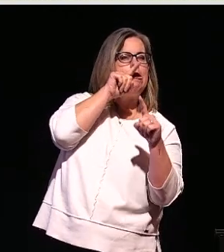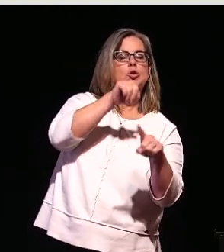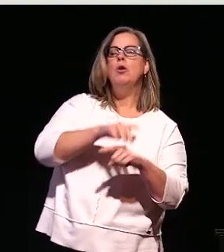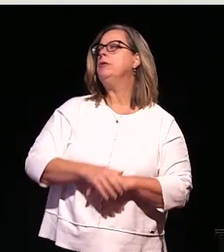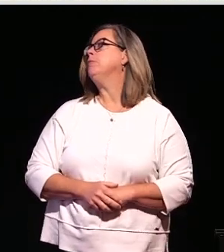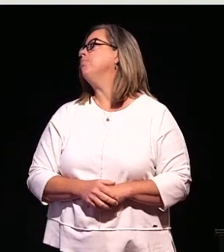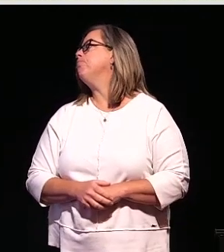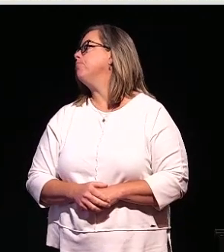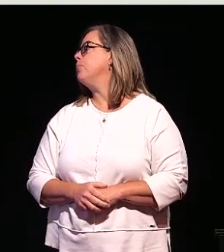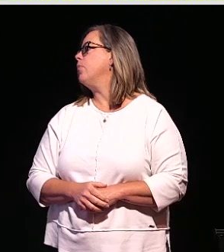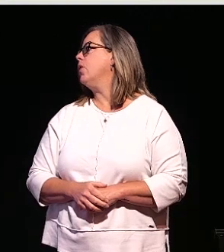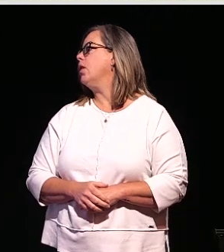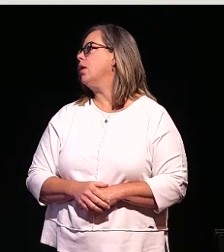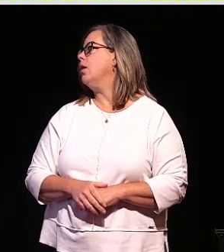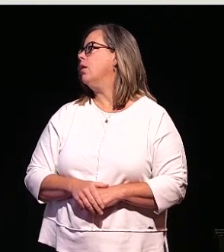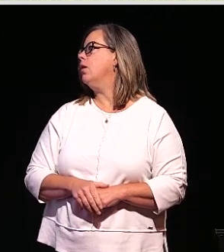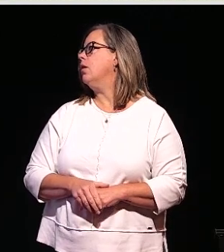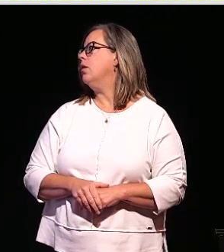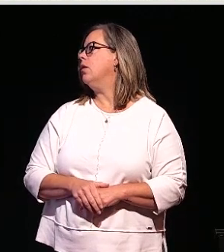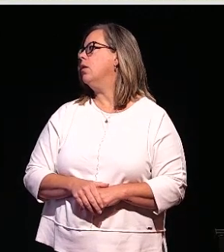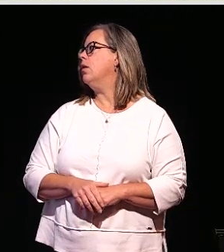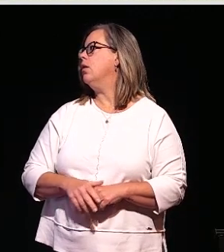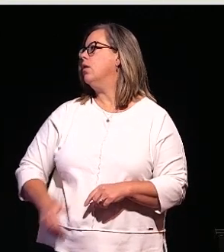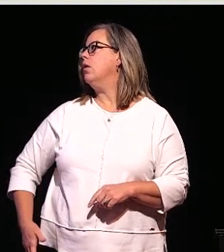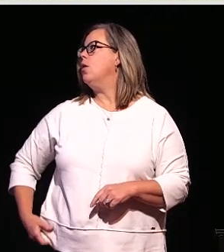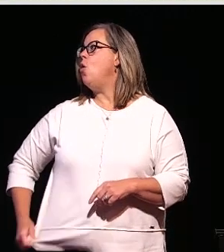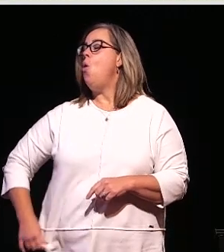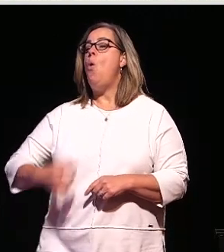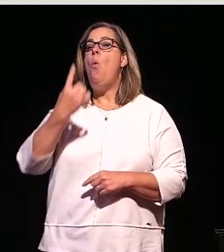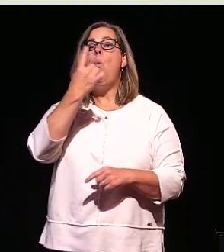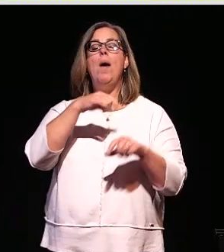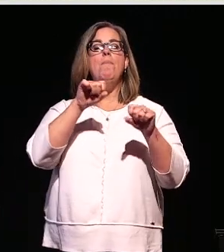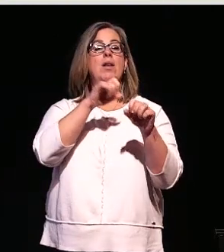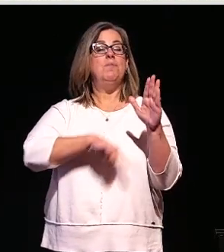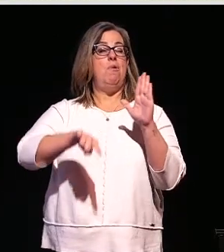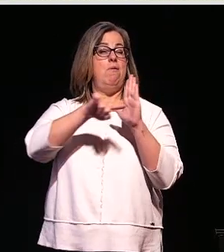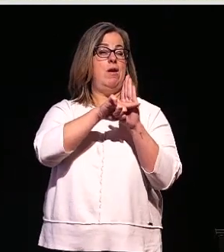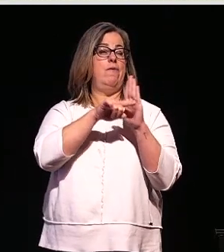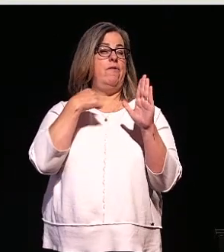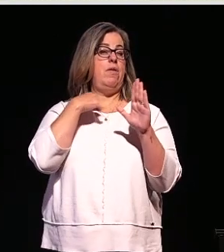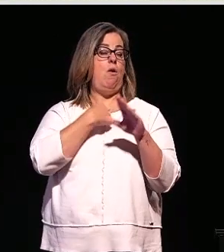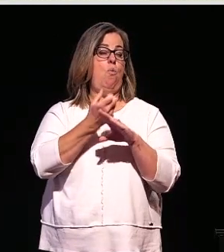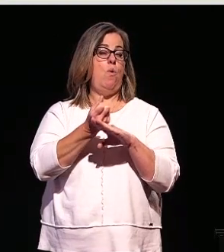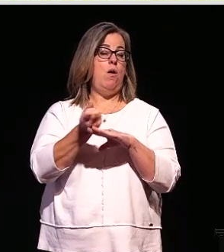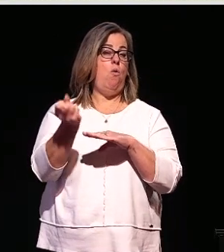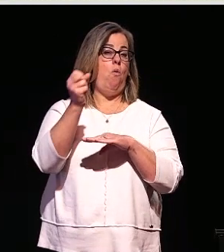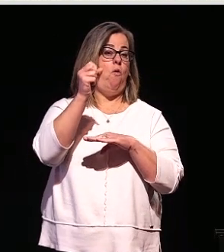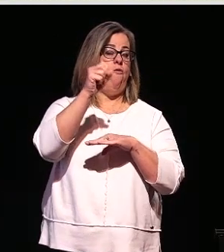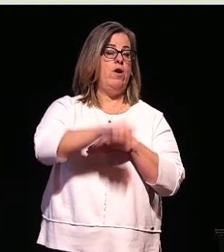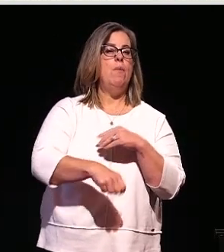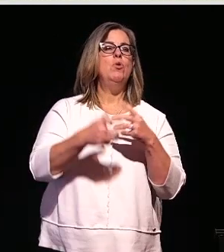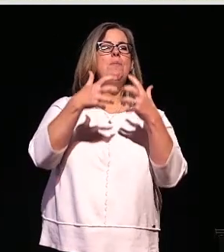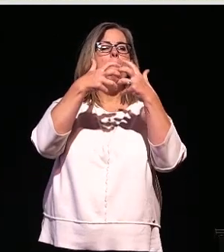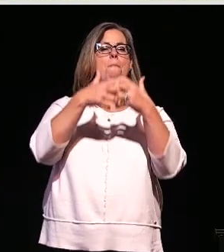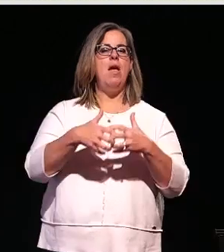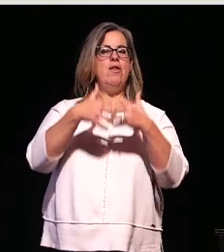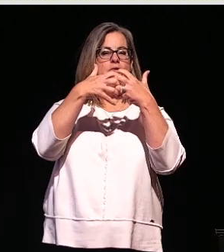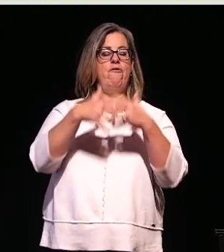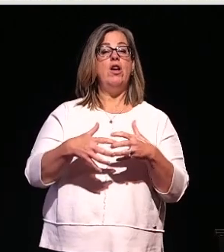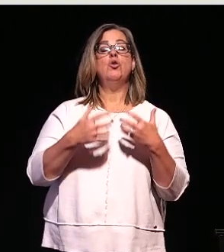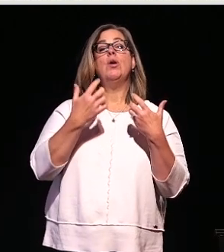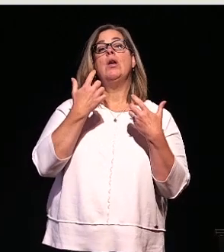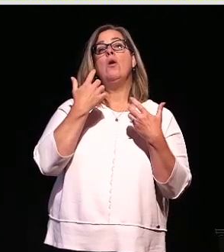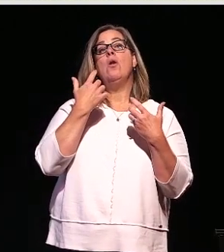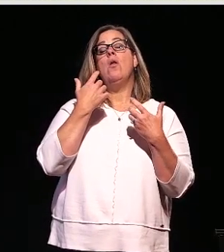There we go. So another potential pitfall that we overcame has to do with manufacturing. The number one reason why early